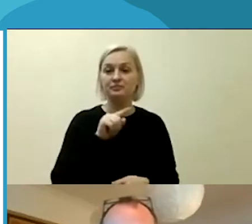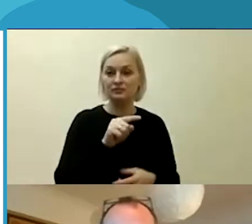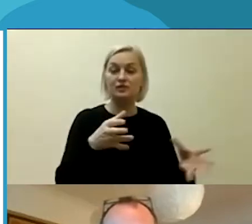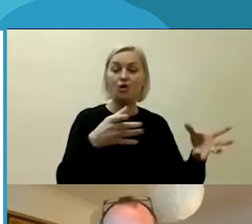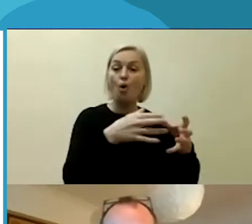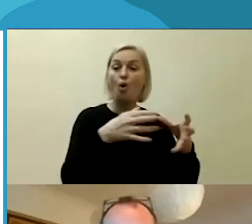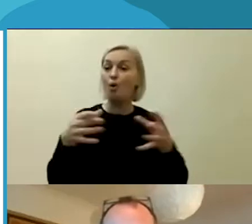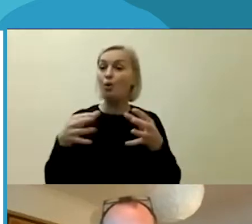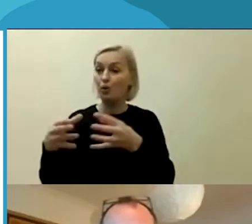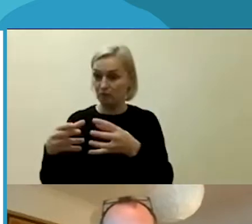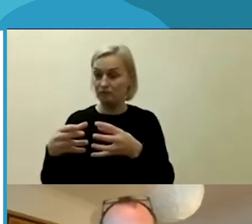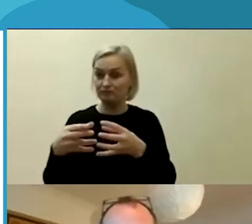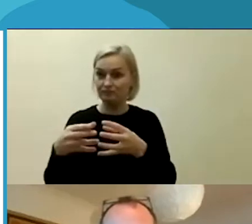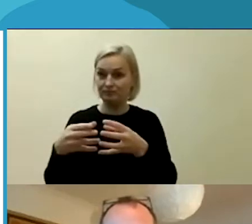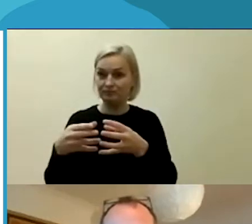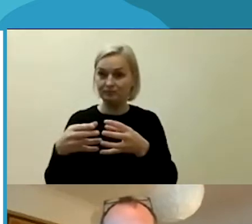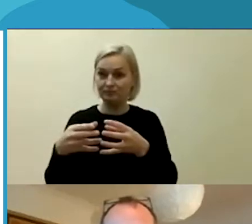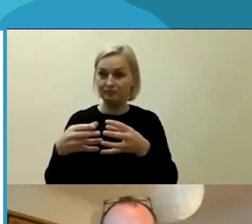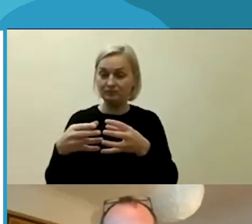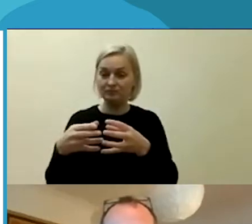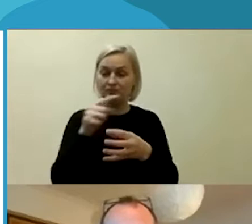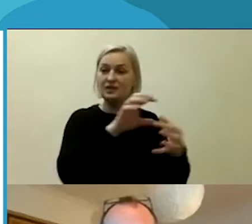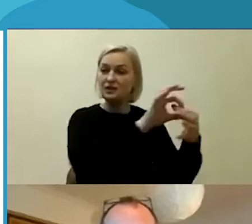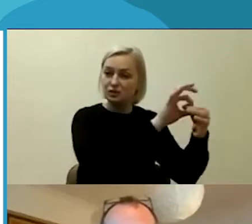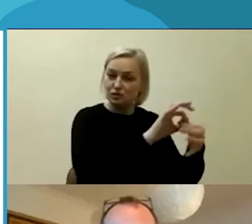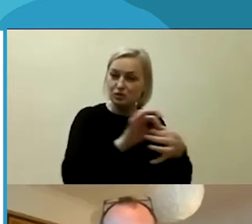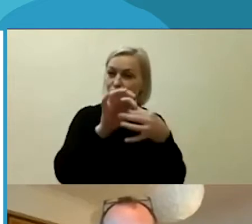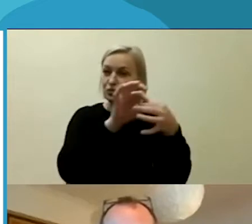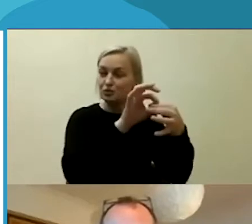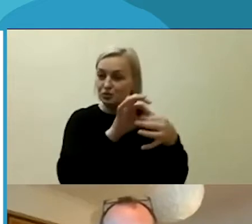groups, traveler and Roma groups, Muslim